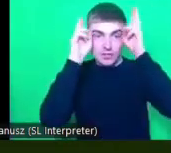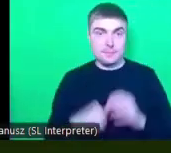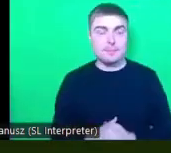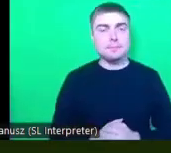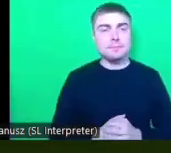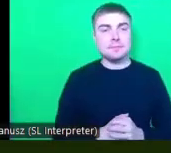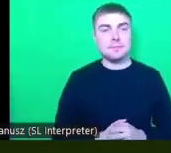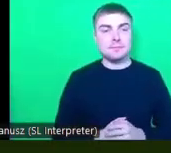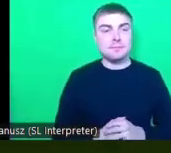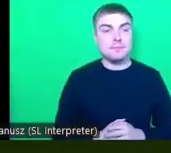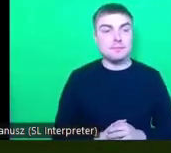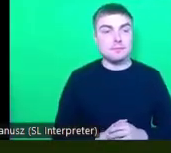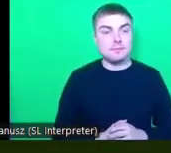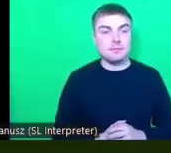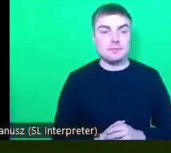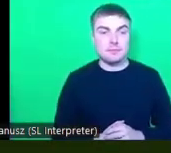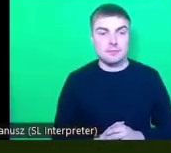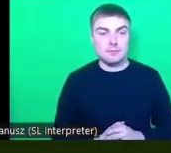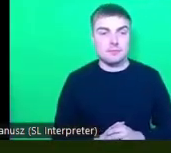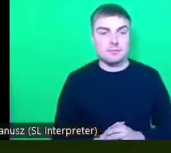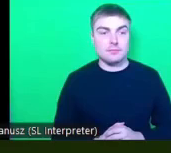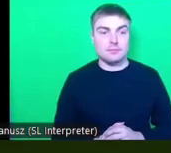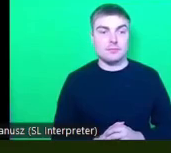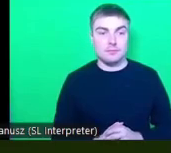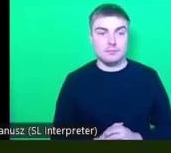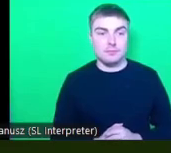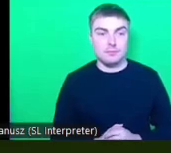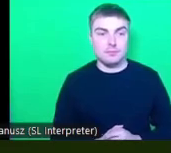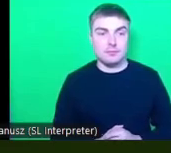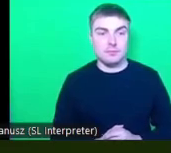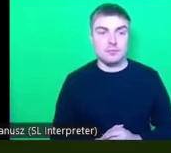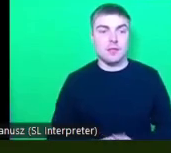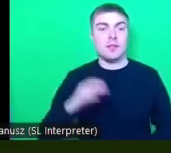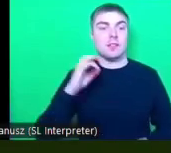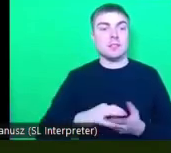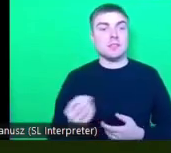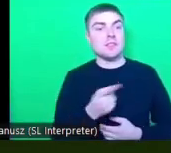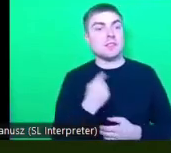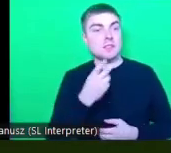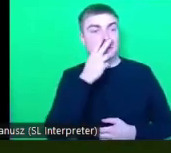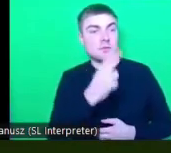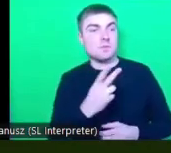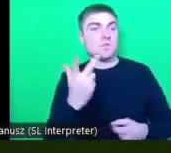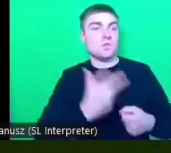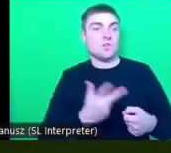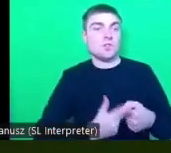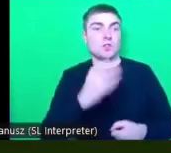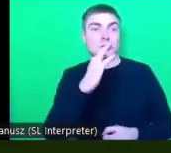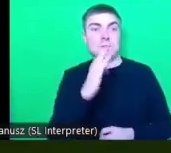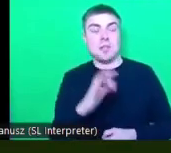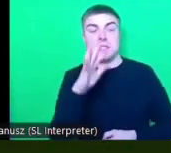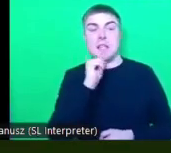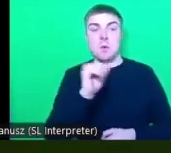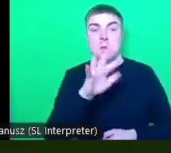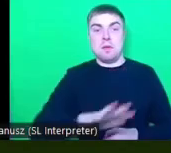there is at least one large carnivore species in 30% of the area. So now